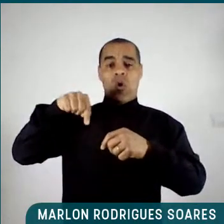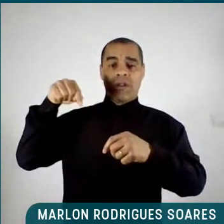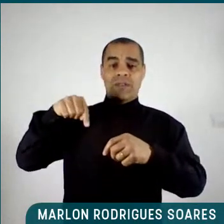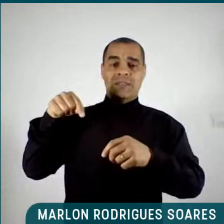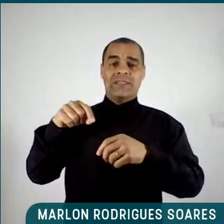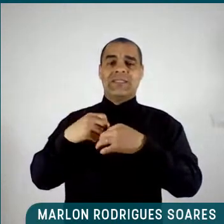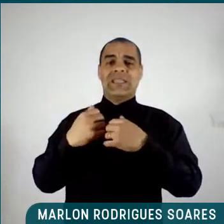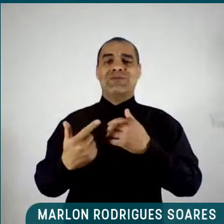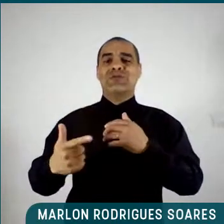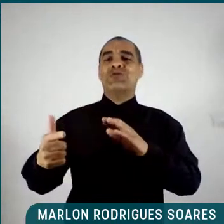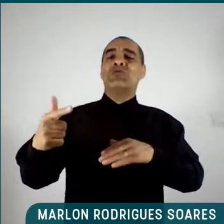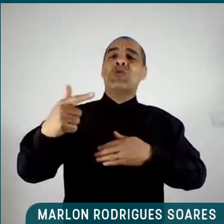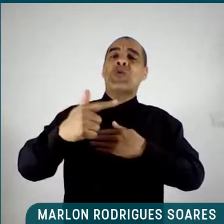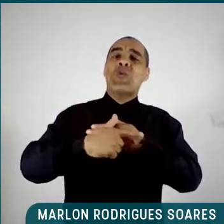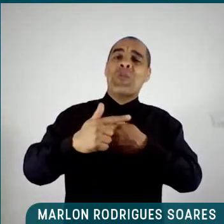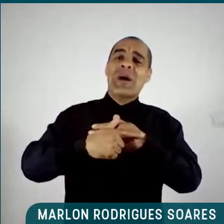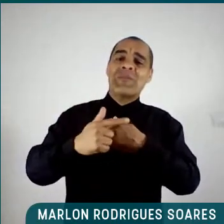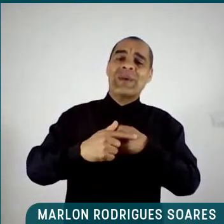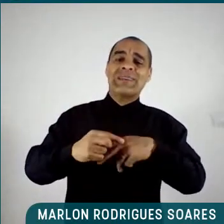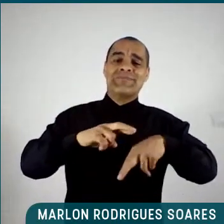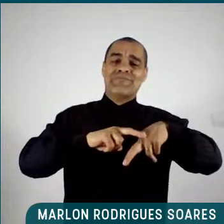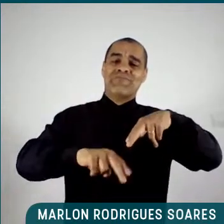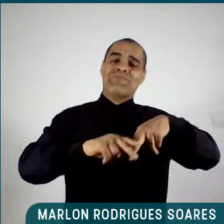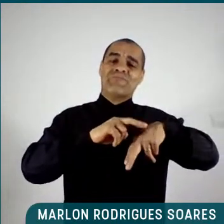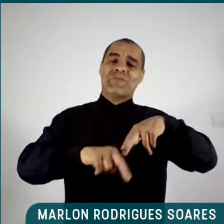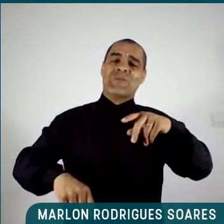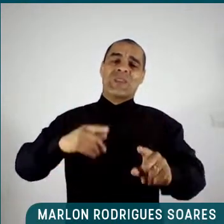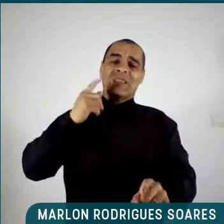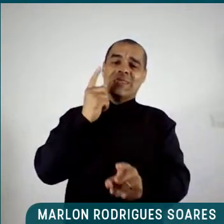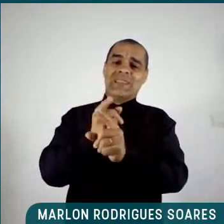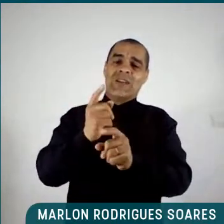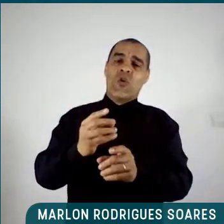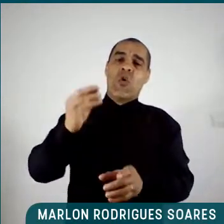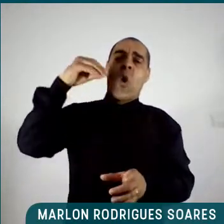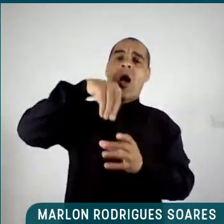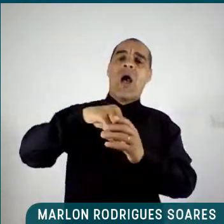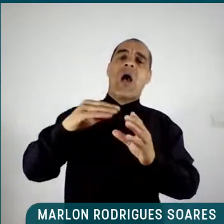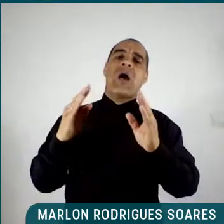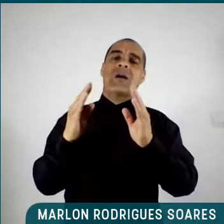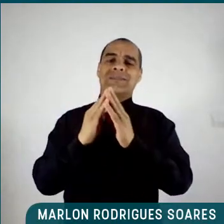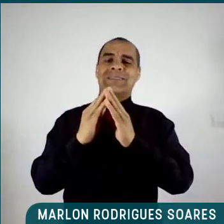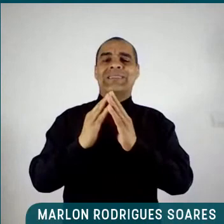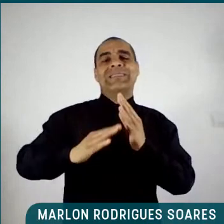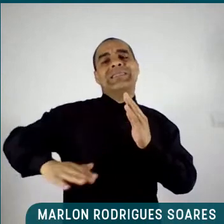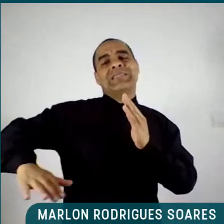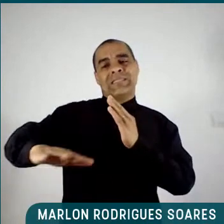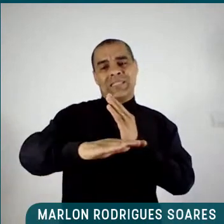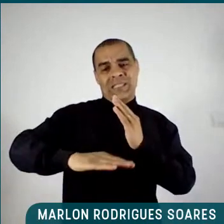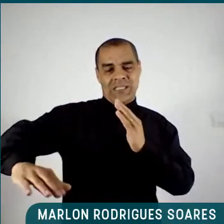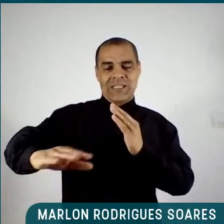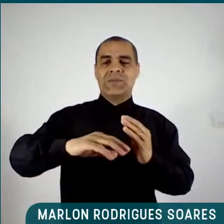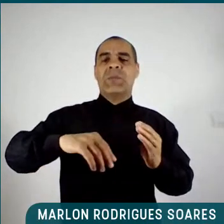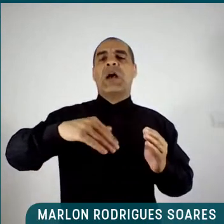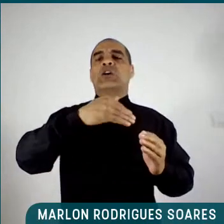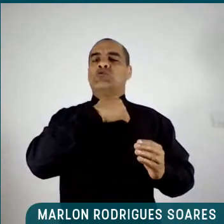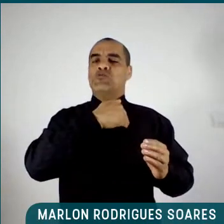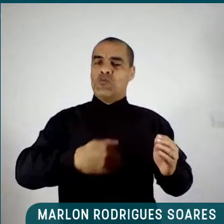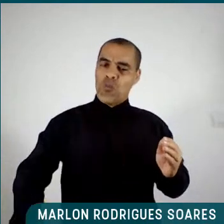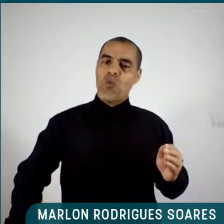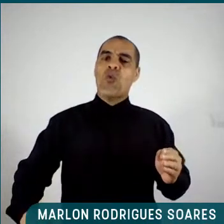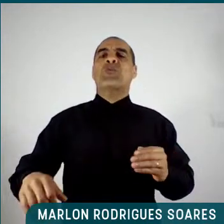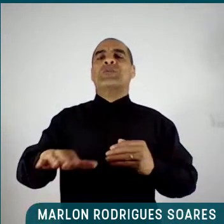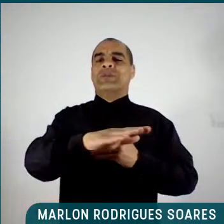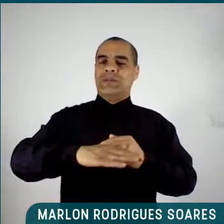these dynamics and where the gender roles have to